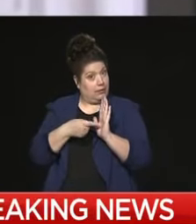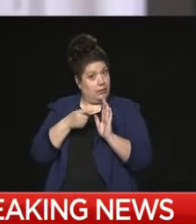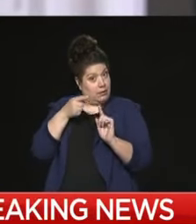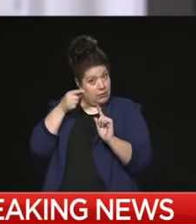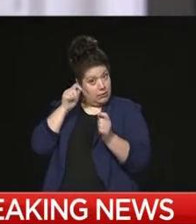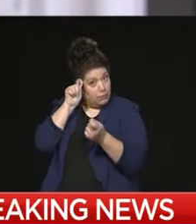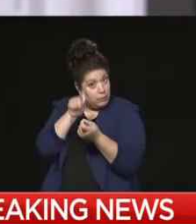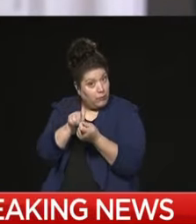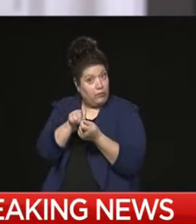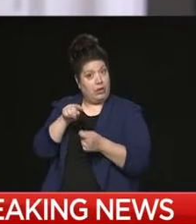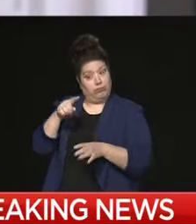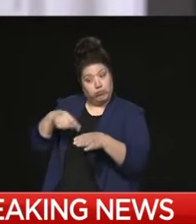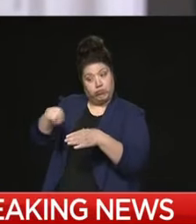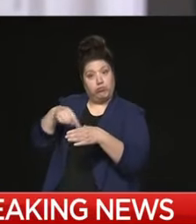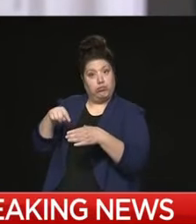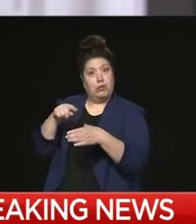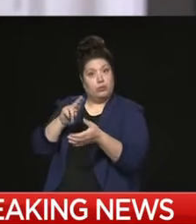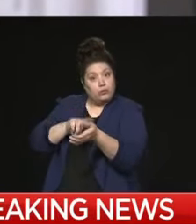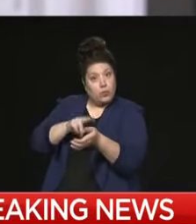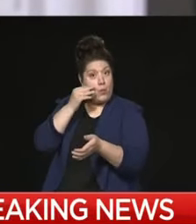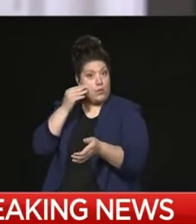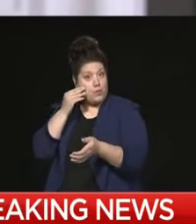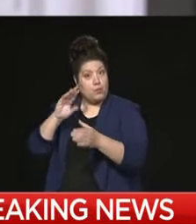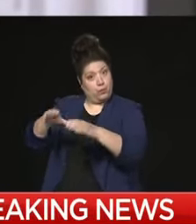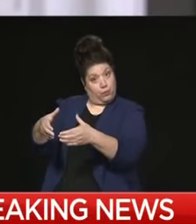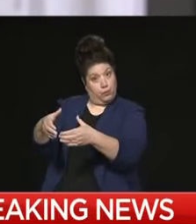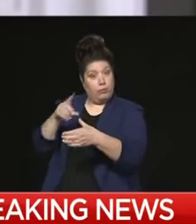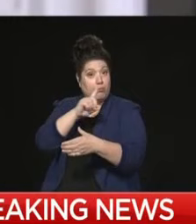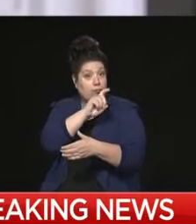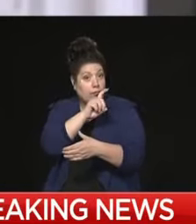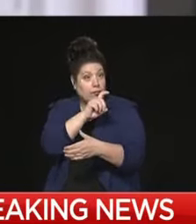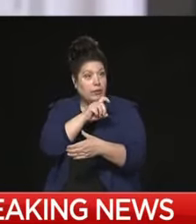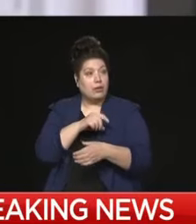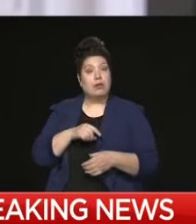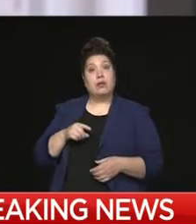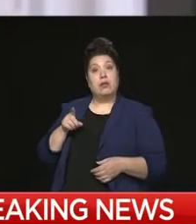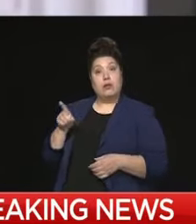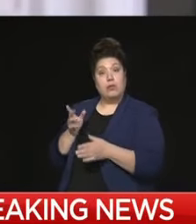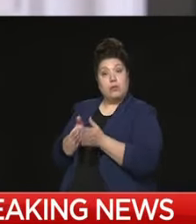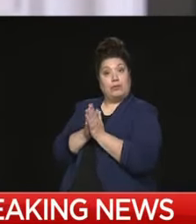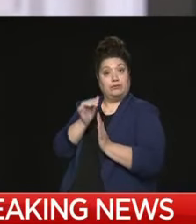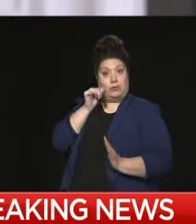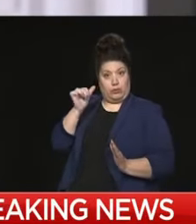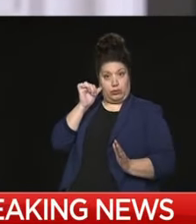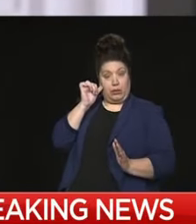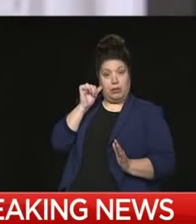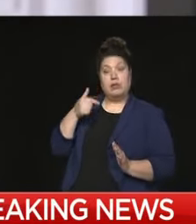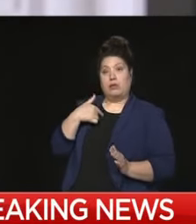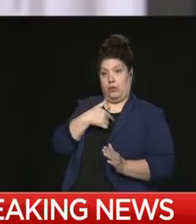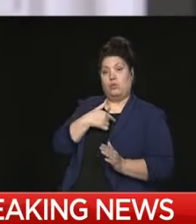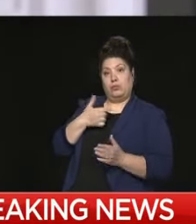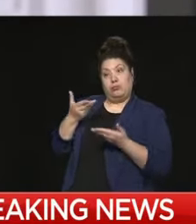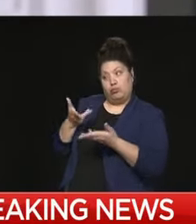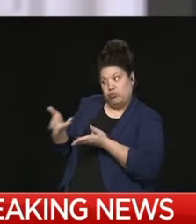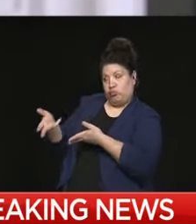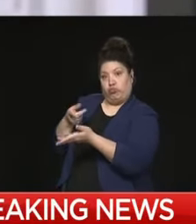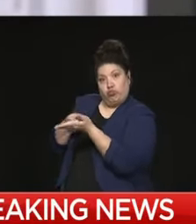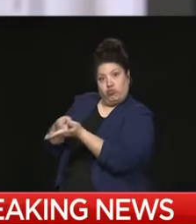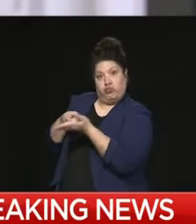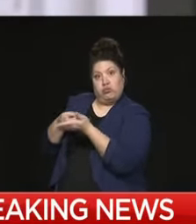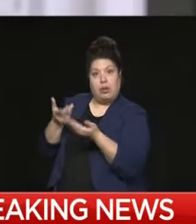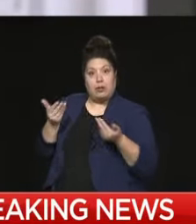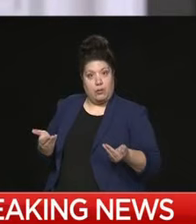for long-term care facilities? Answer. This is a request that we have received yesterday. We acknowledge that we need to work with